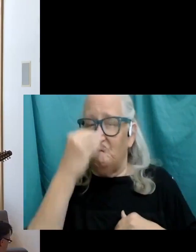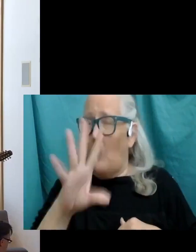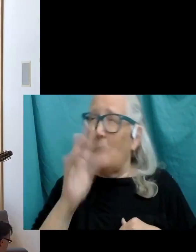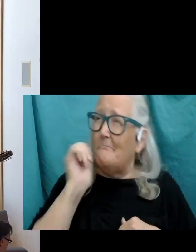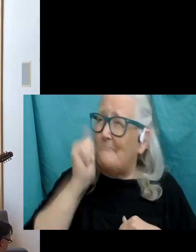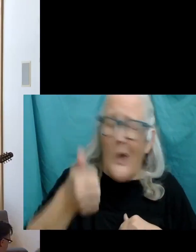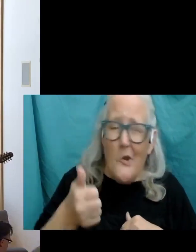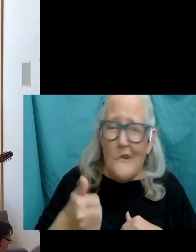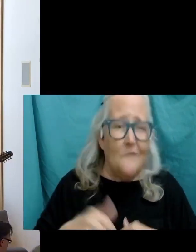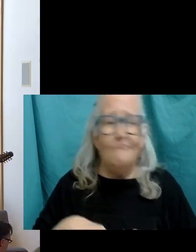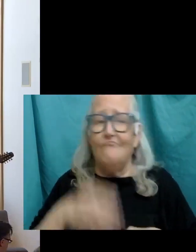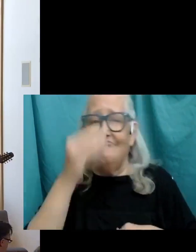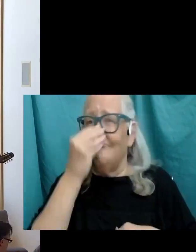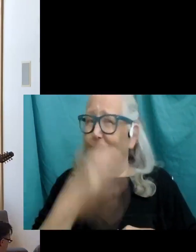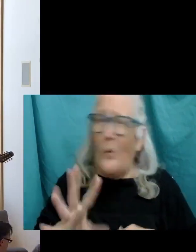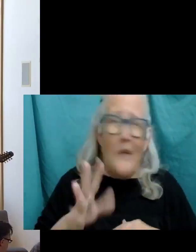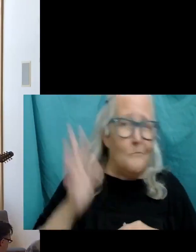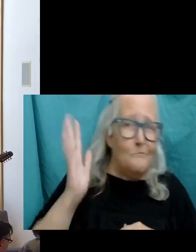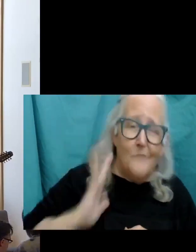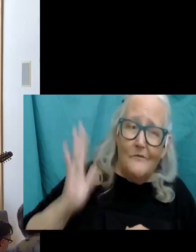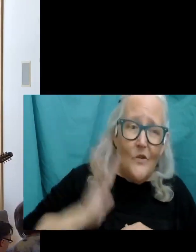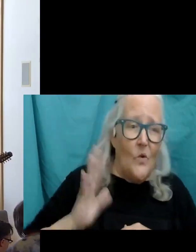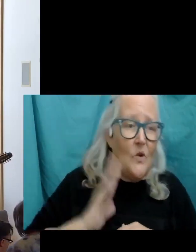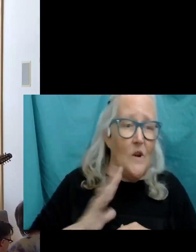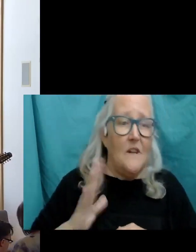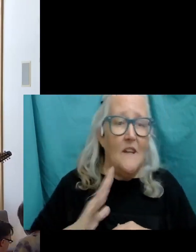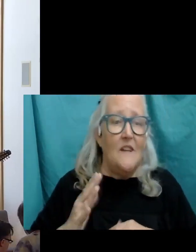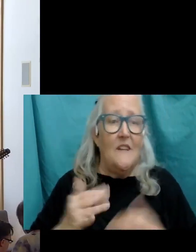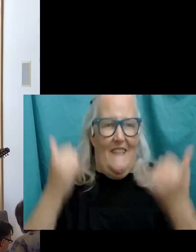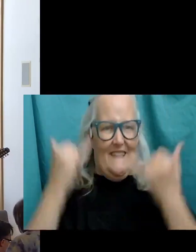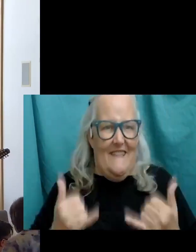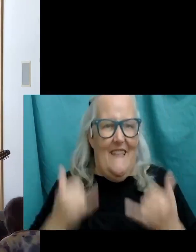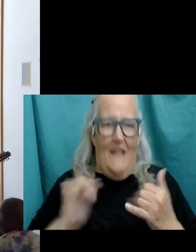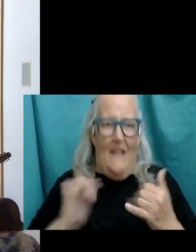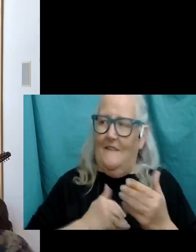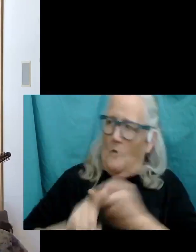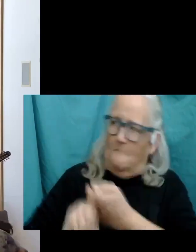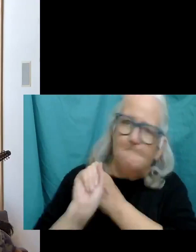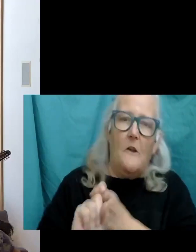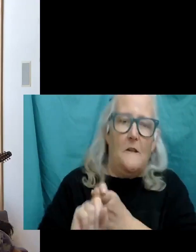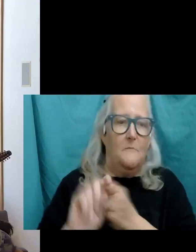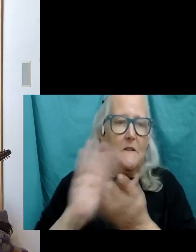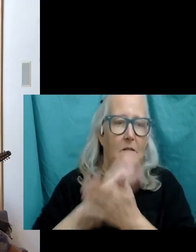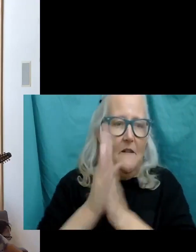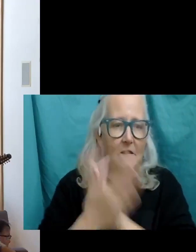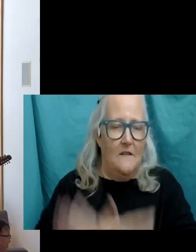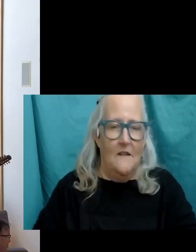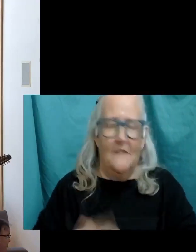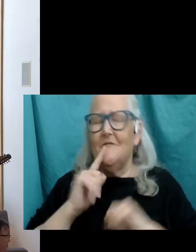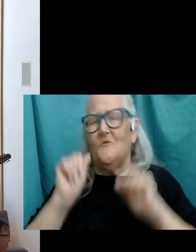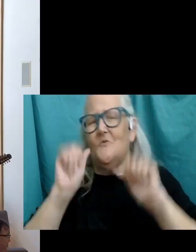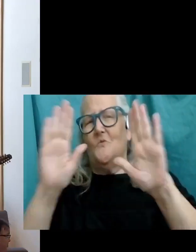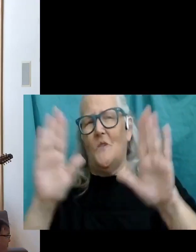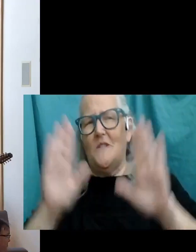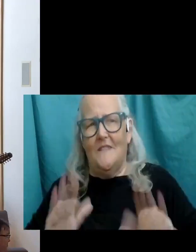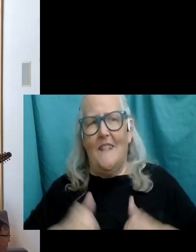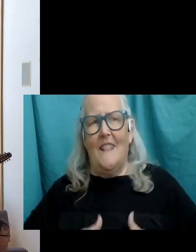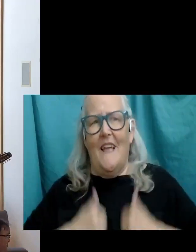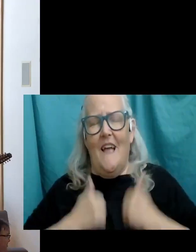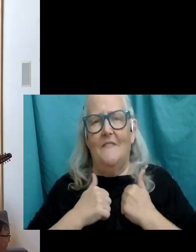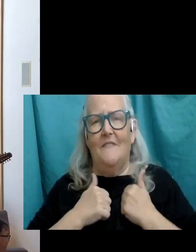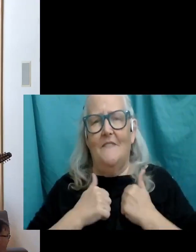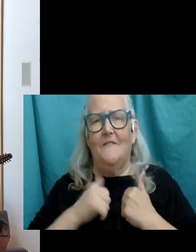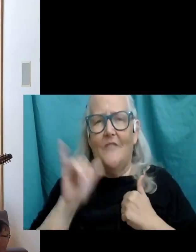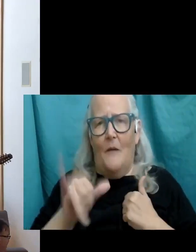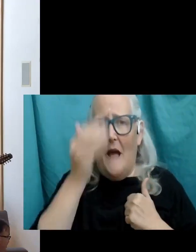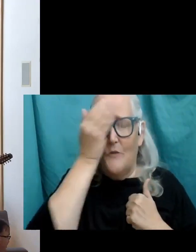past. From this is our comradeship made. And it's wonderful living the life of a pirate, with the freedom